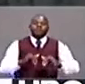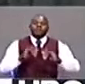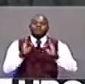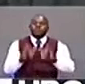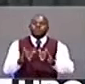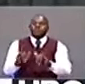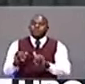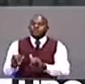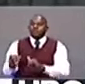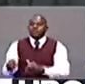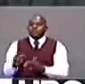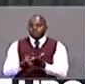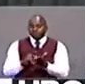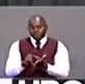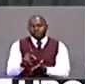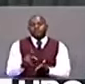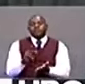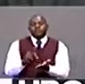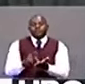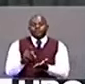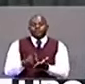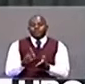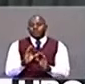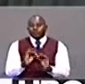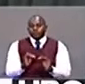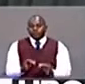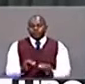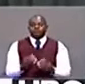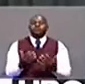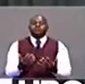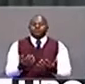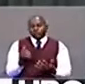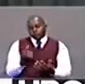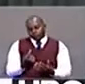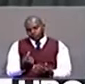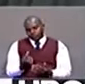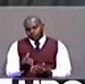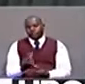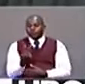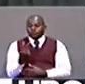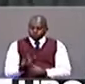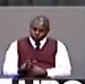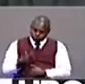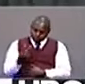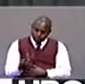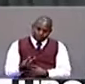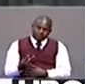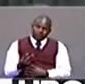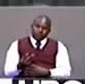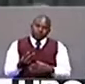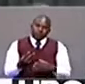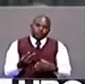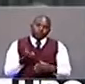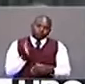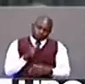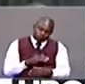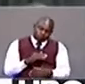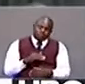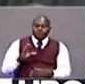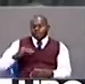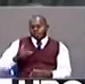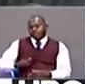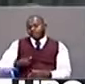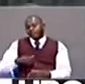people are claiming for compensation or something like that. So we are just left with 2 years for the lease to expire, Madam